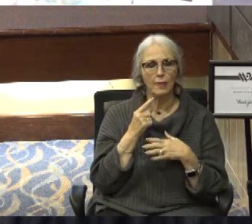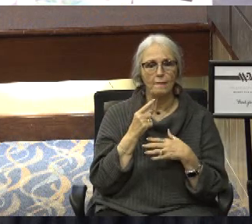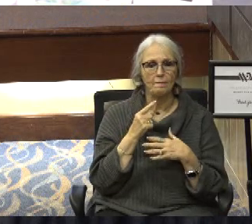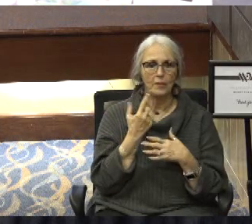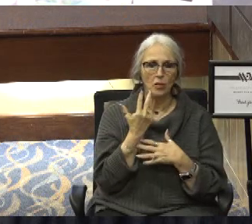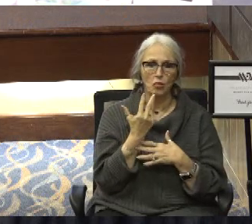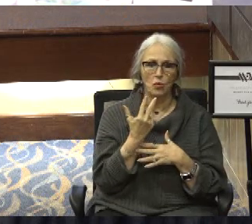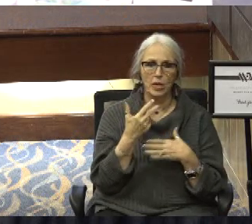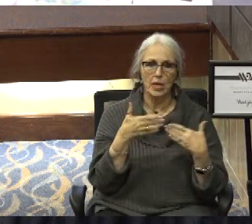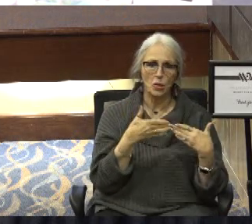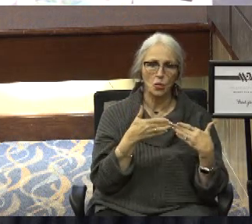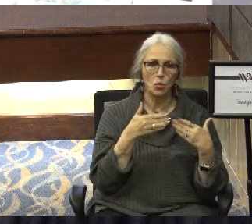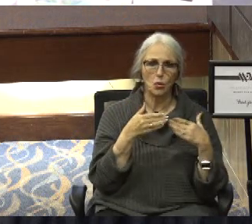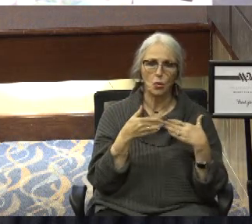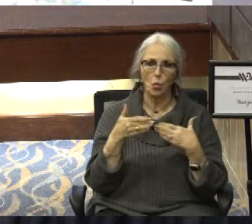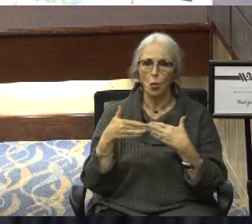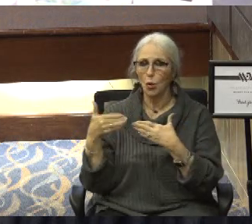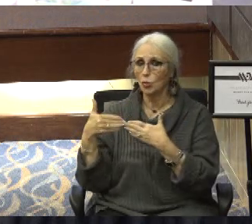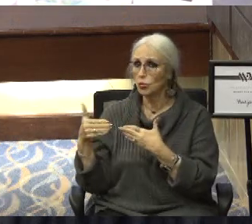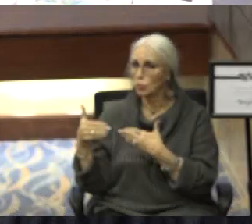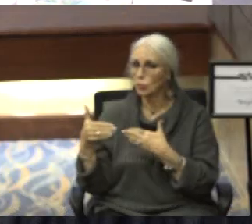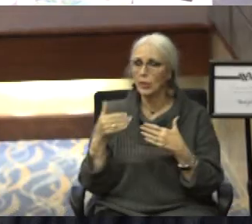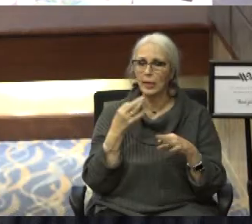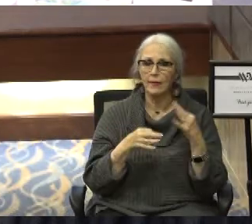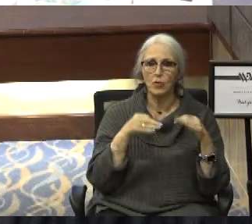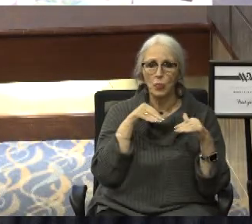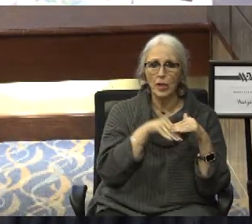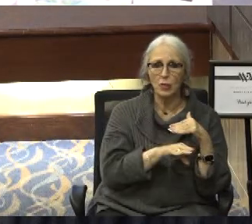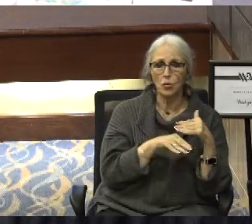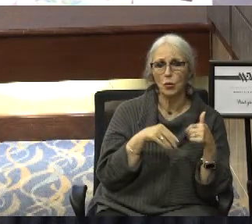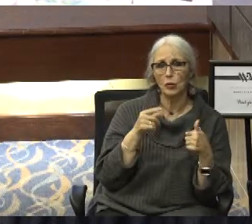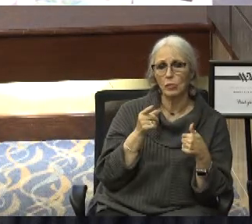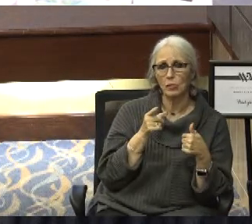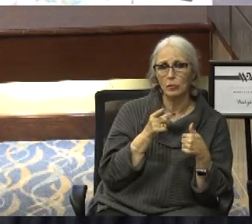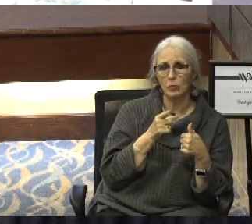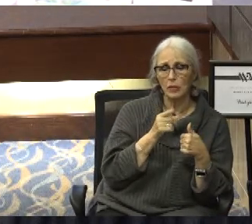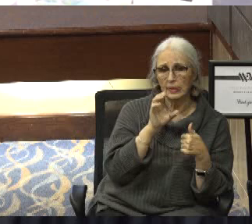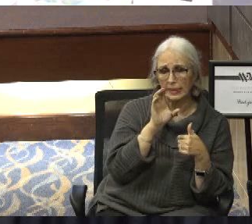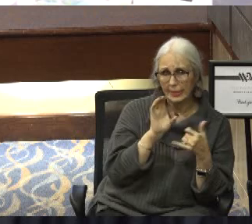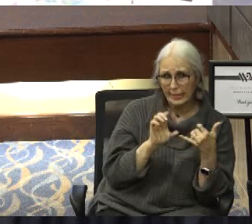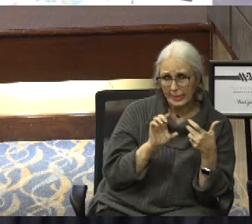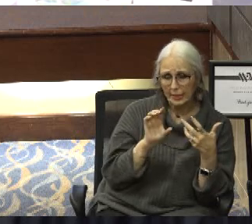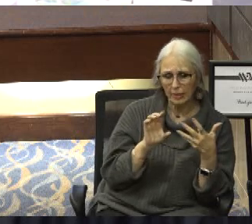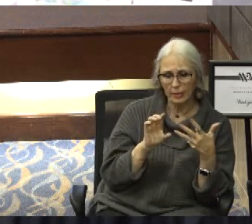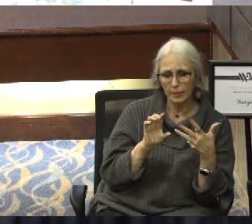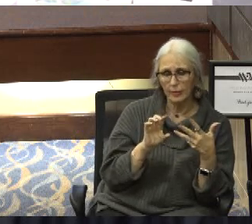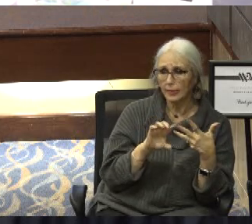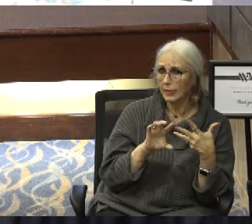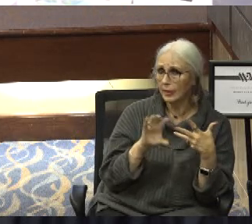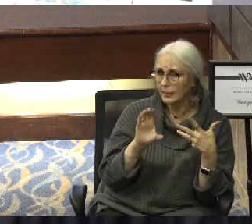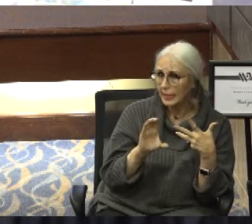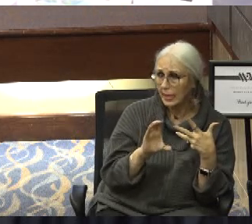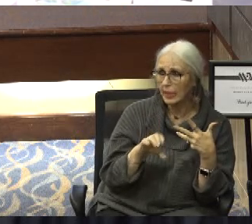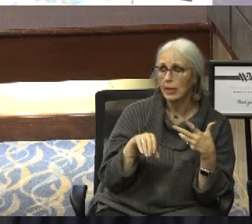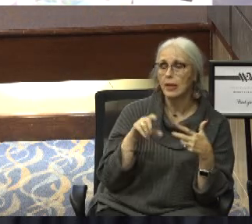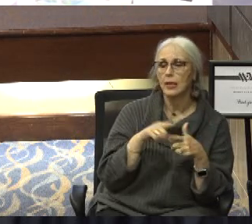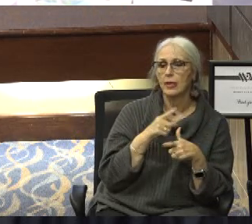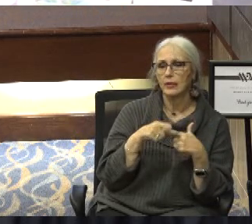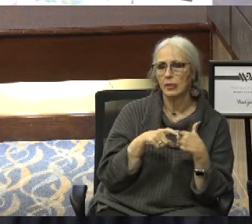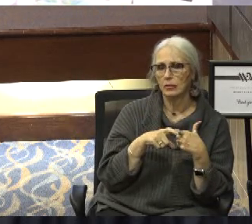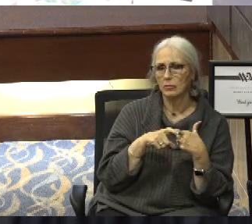3 doors to choose. If you decide to walk your door, alternative C, where you're just looking at optimizing your fixed route